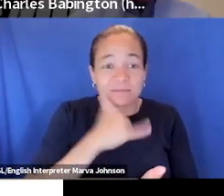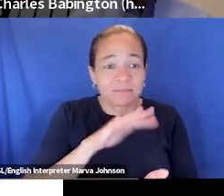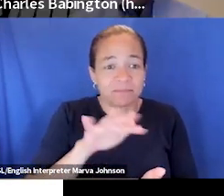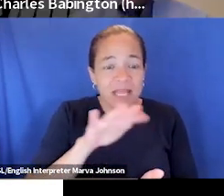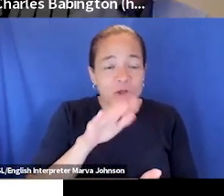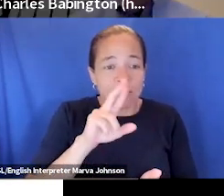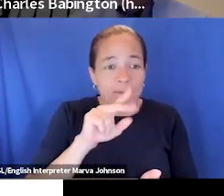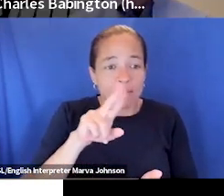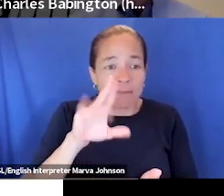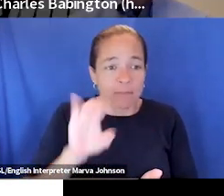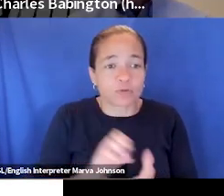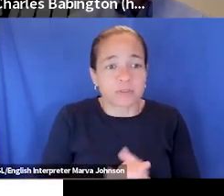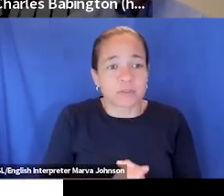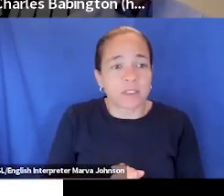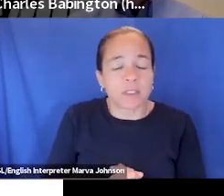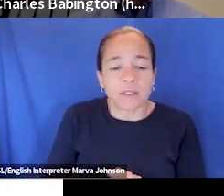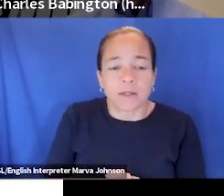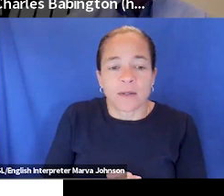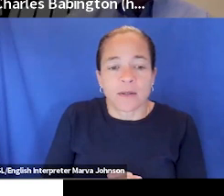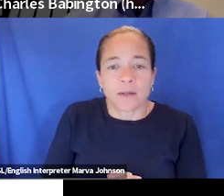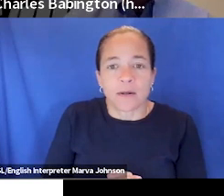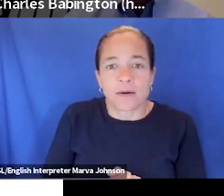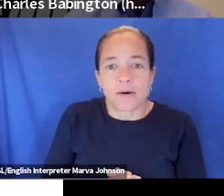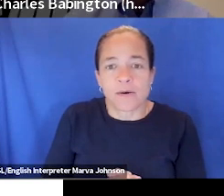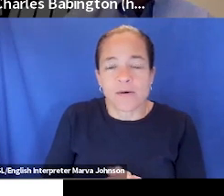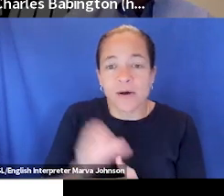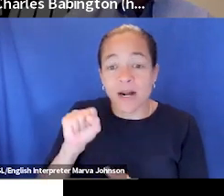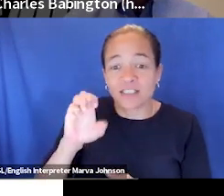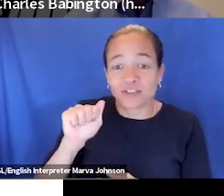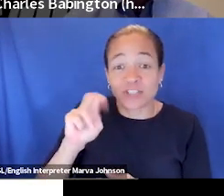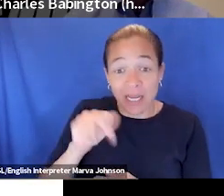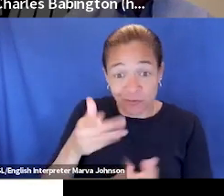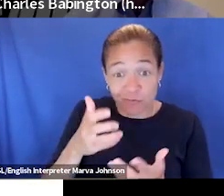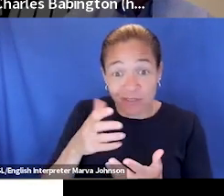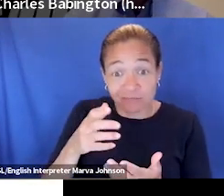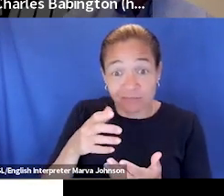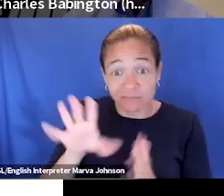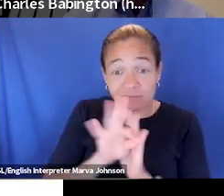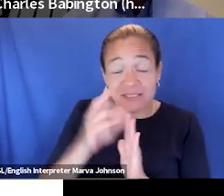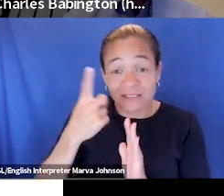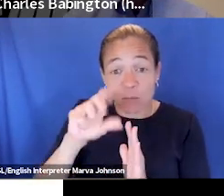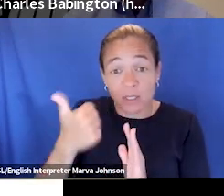I hope Thank you, everybody Chuck. heard what Rob. Sean, you want to do another one, or